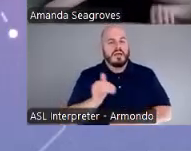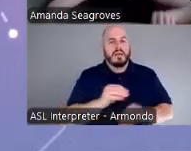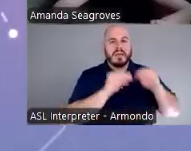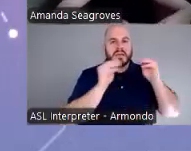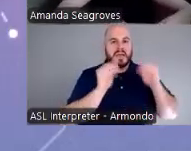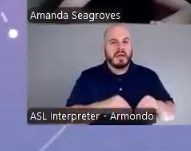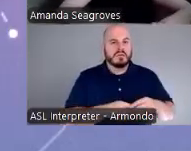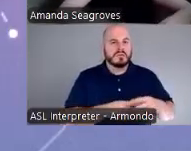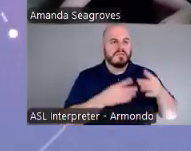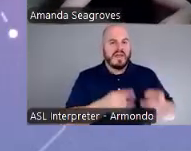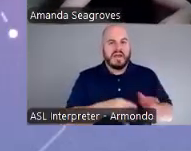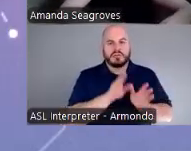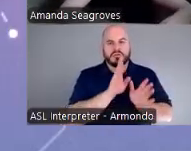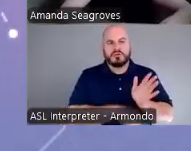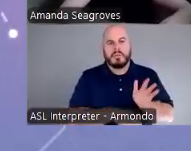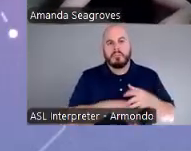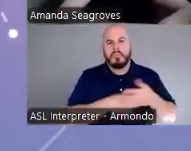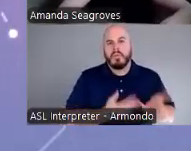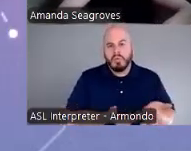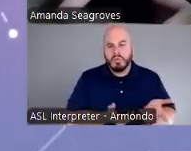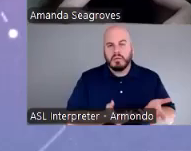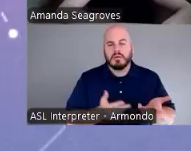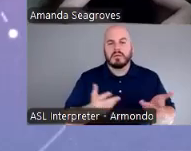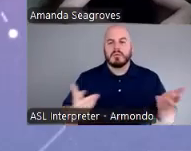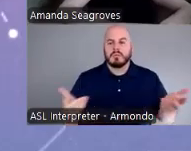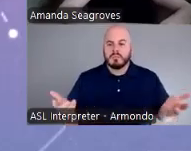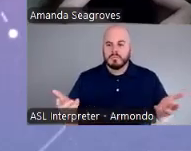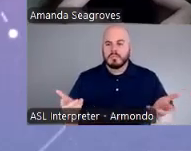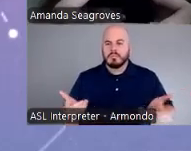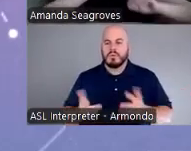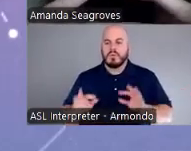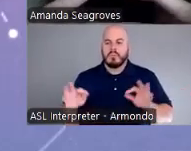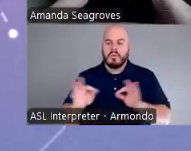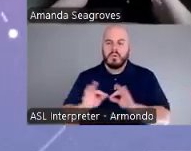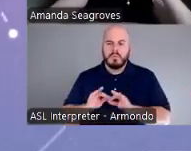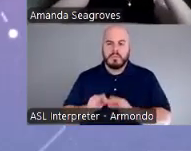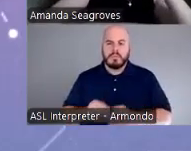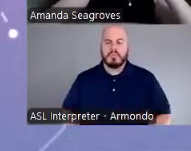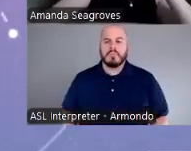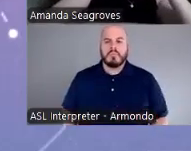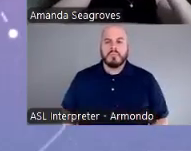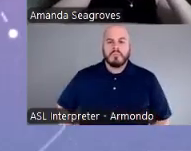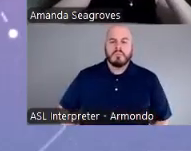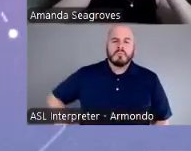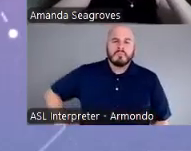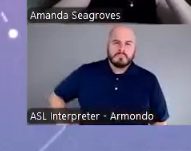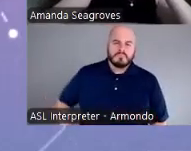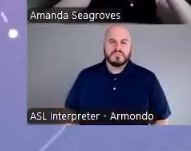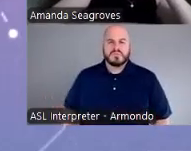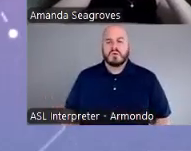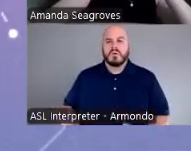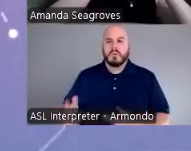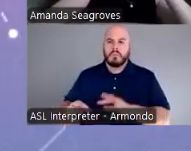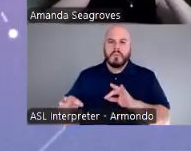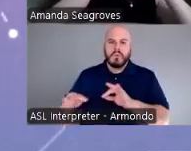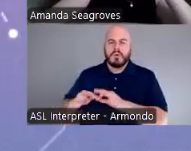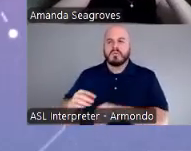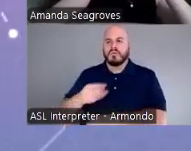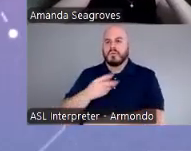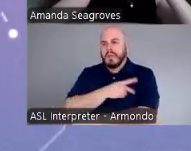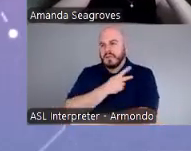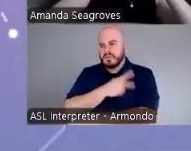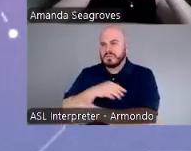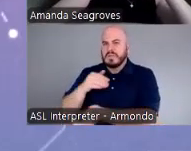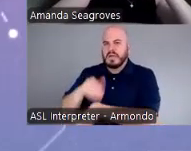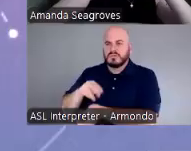it should be, a very sacred place where patients and physicians alike are there for a common goal of healing?